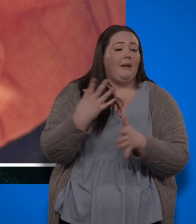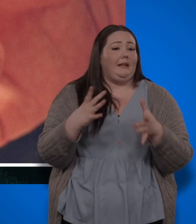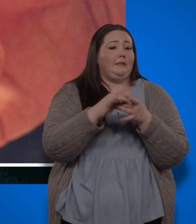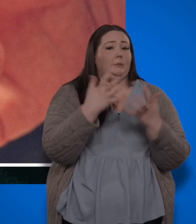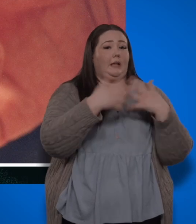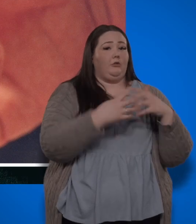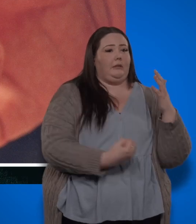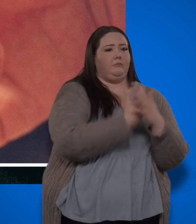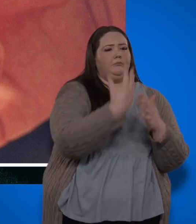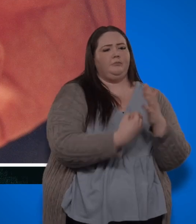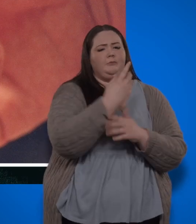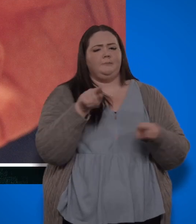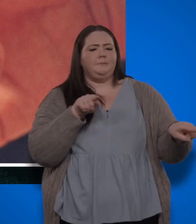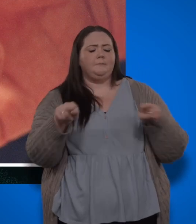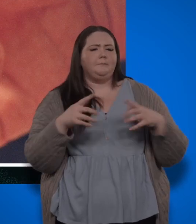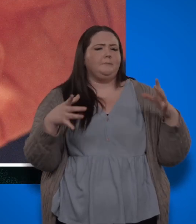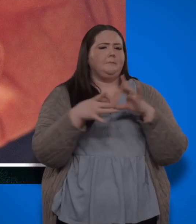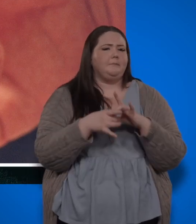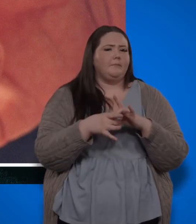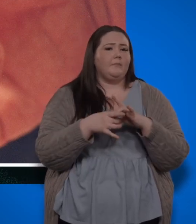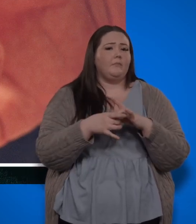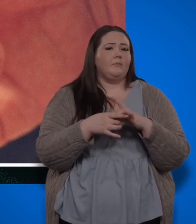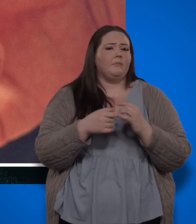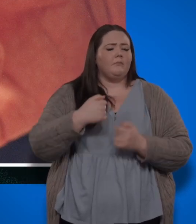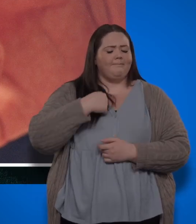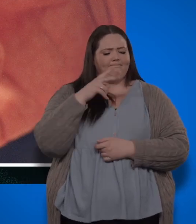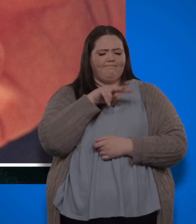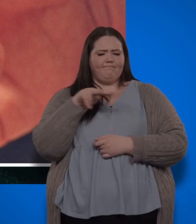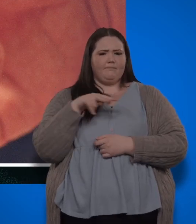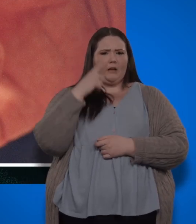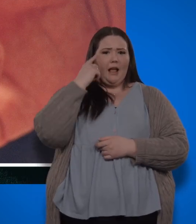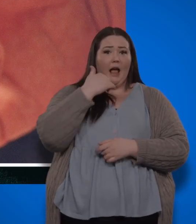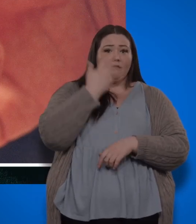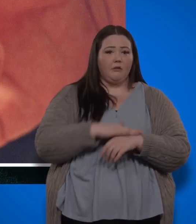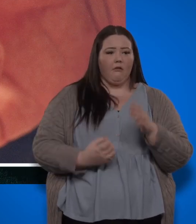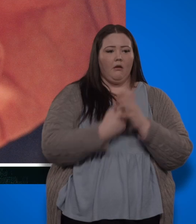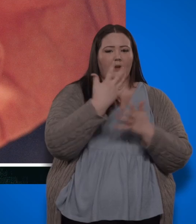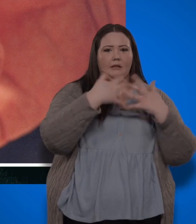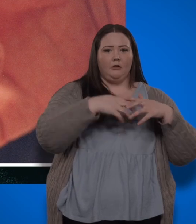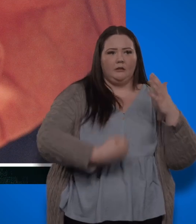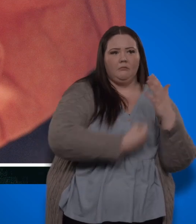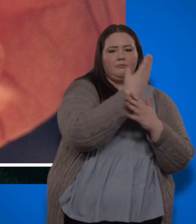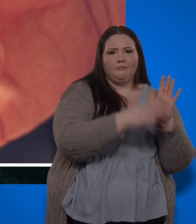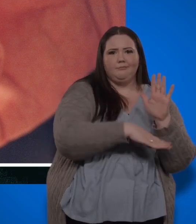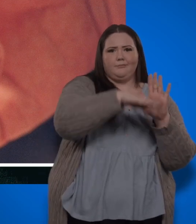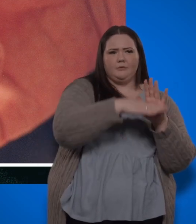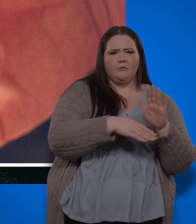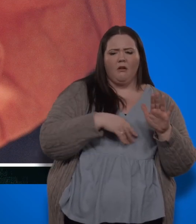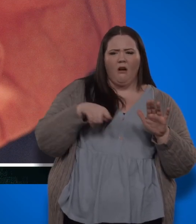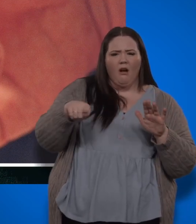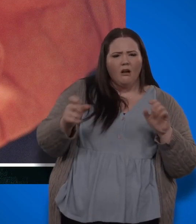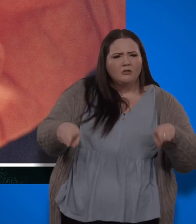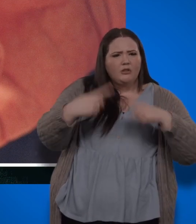advances. In fact, it seems every time there's a technological advance, it raises new questions and new